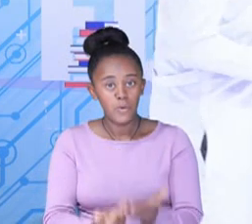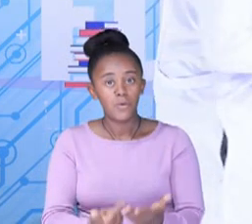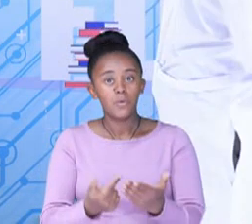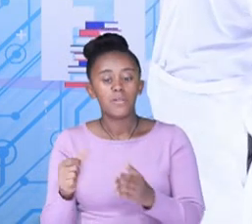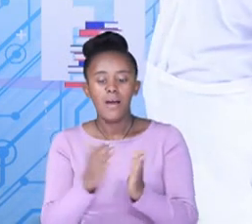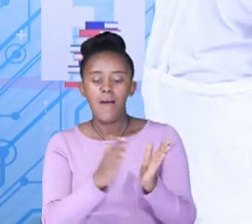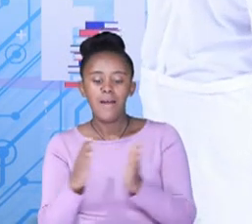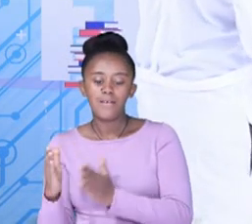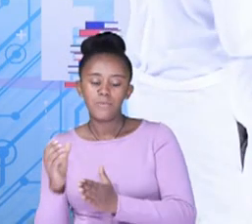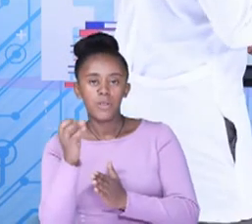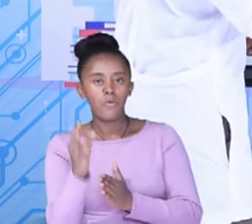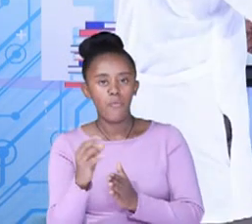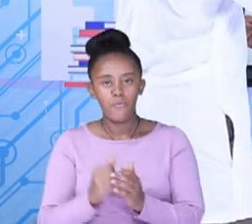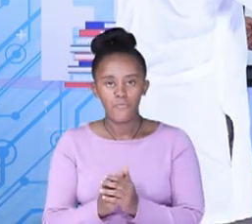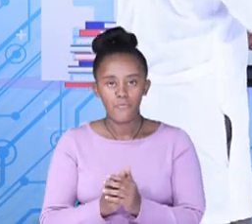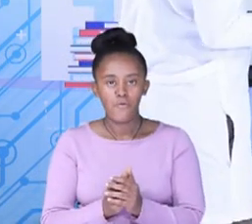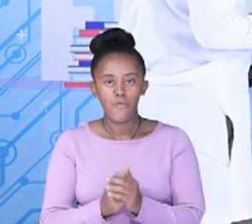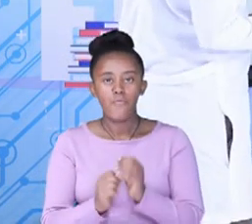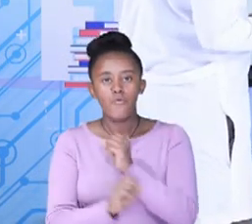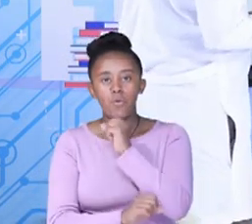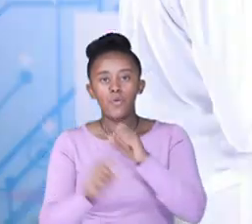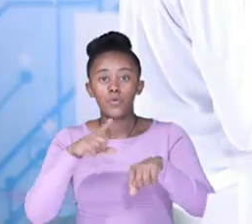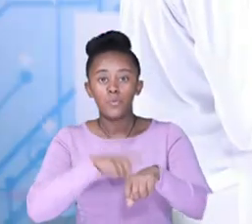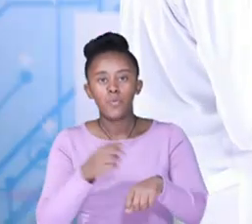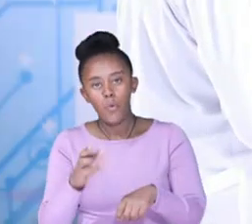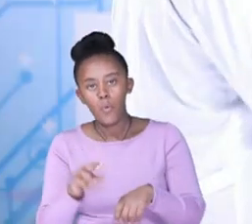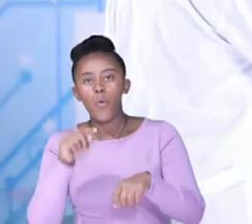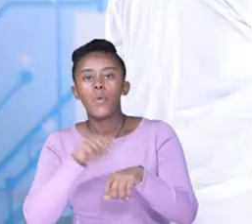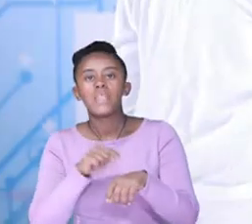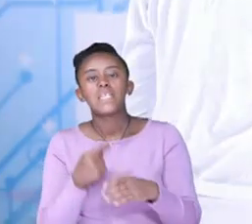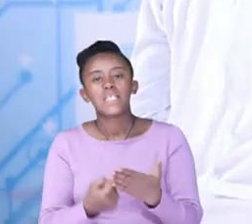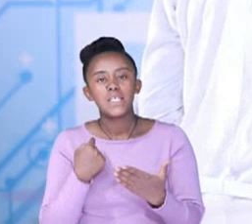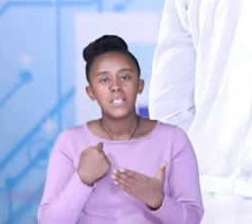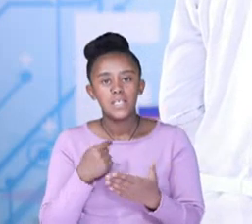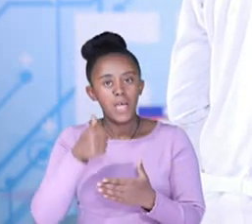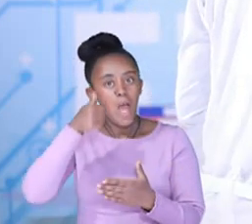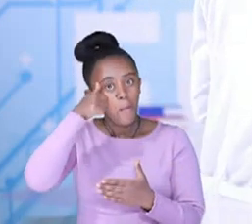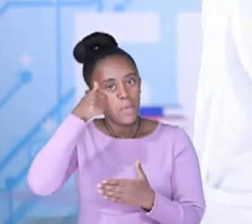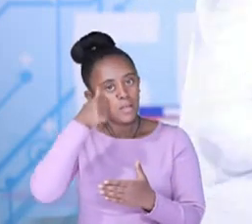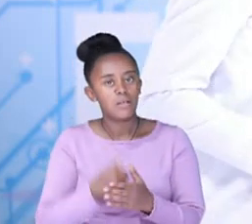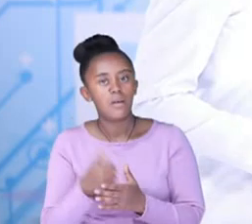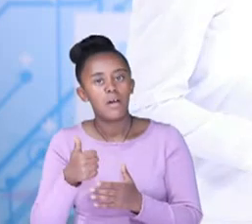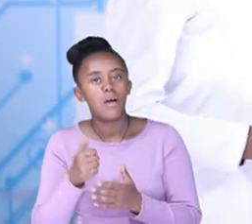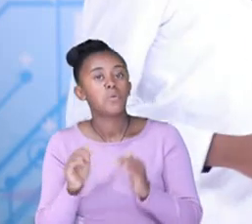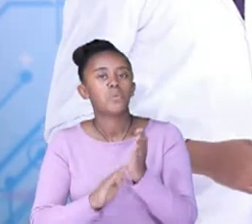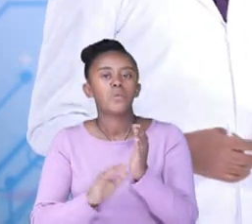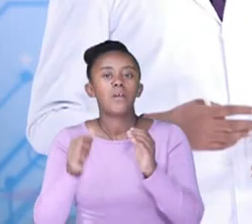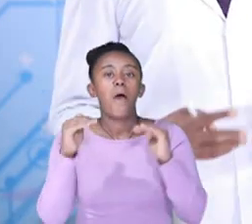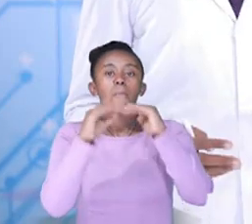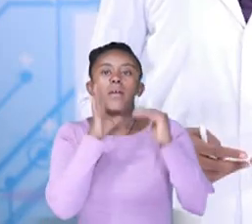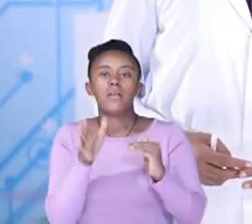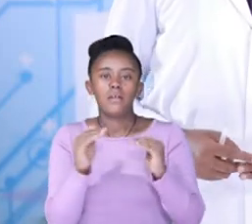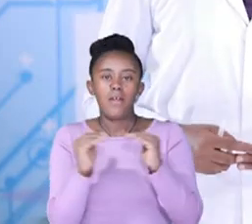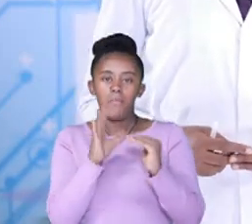on the arrangements of formed due to or on these unpaired electrons, it's possible